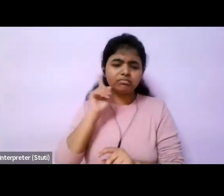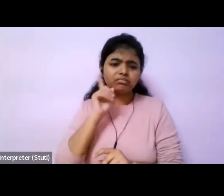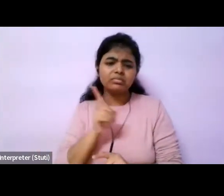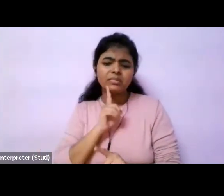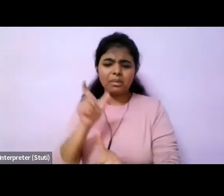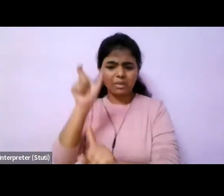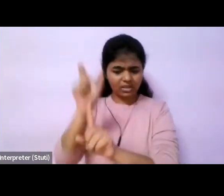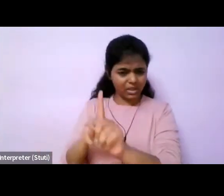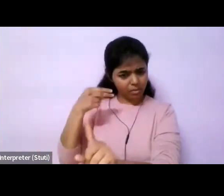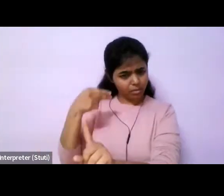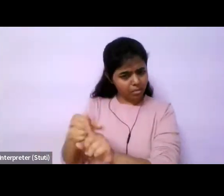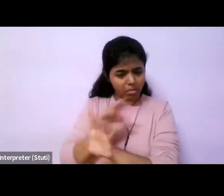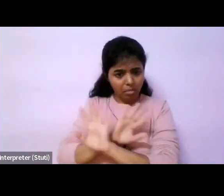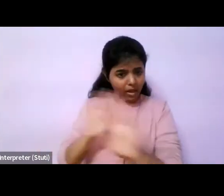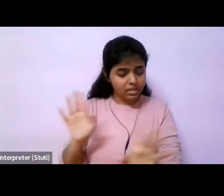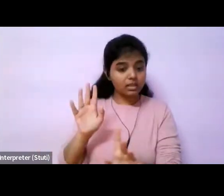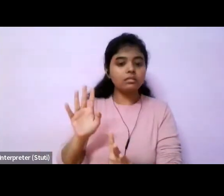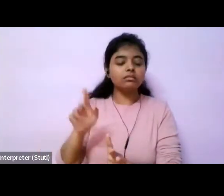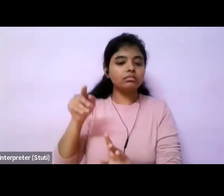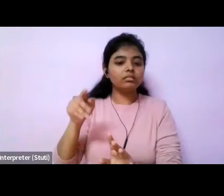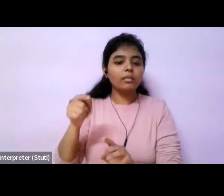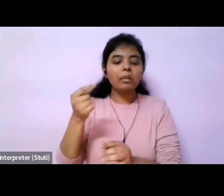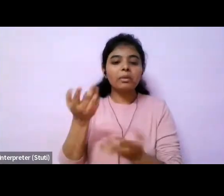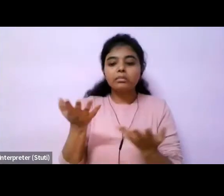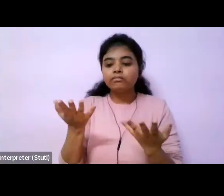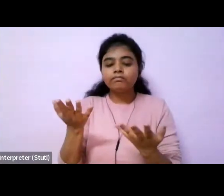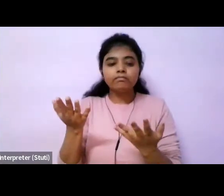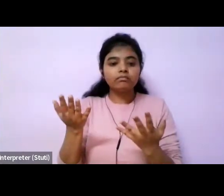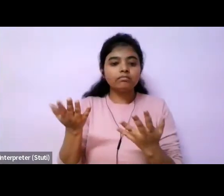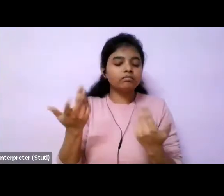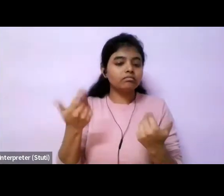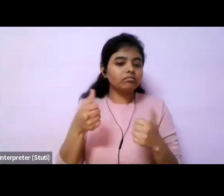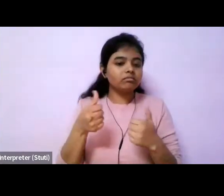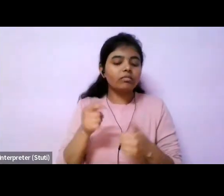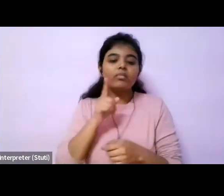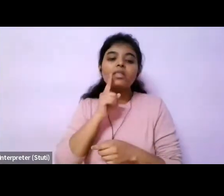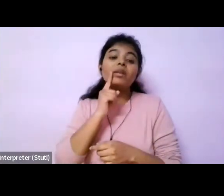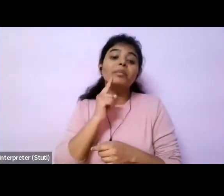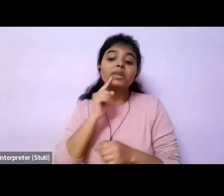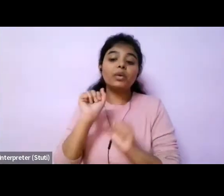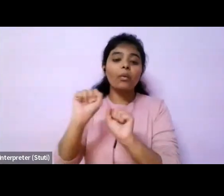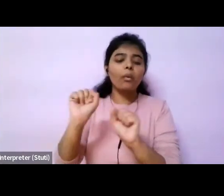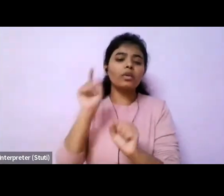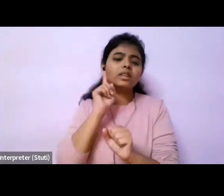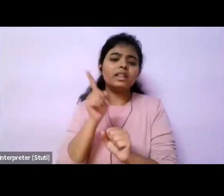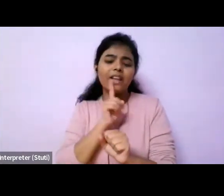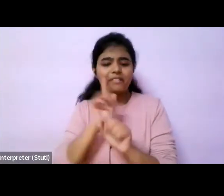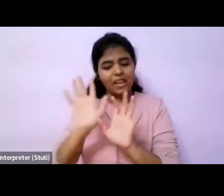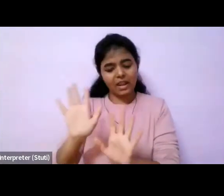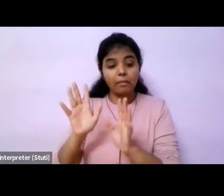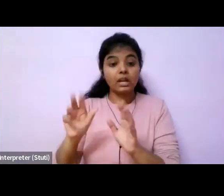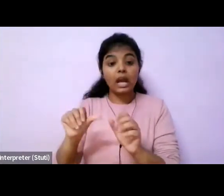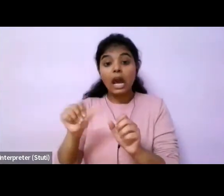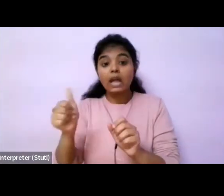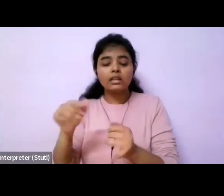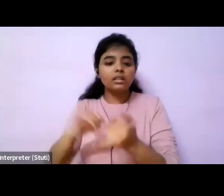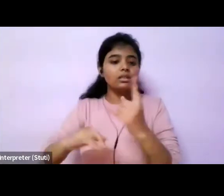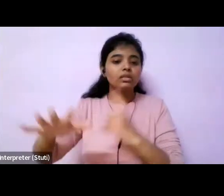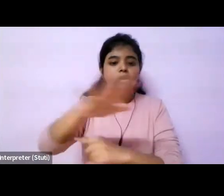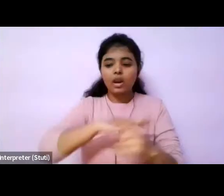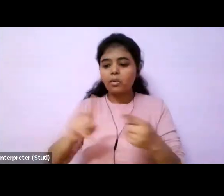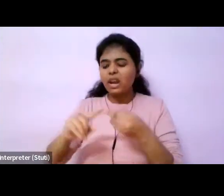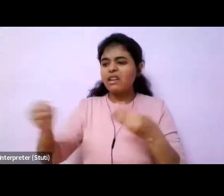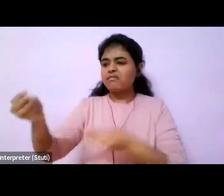stigma, there would perhaps have been less panic surrounding Madan's acquired deafness. It is a tired but contextually